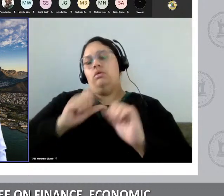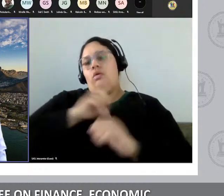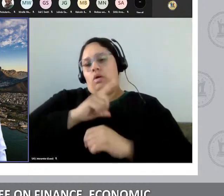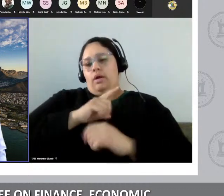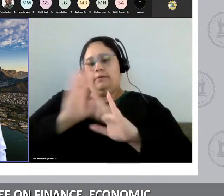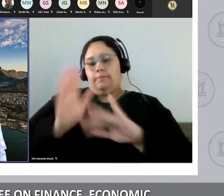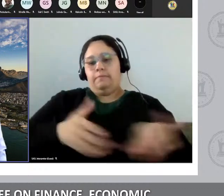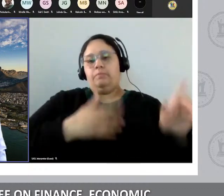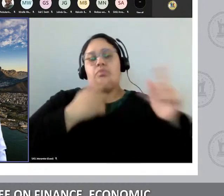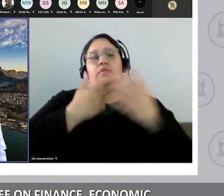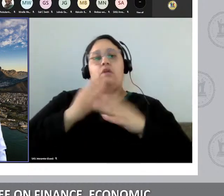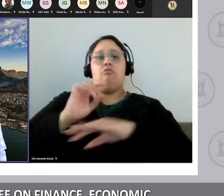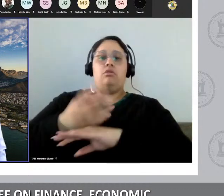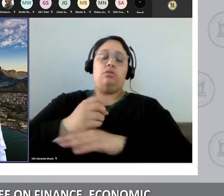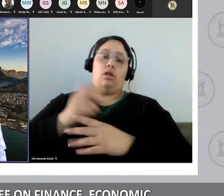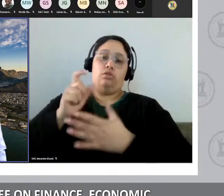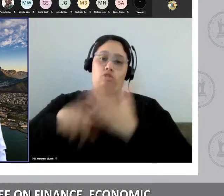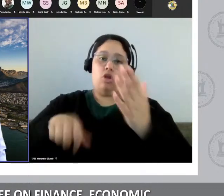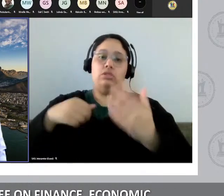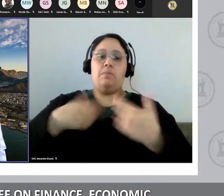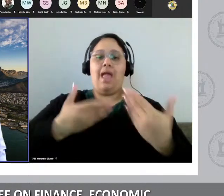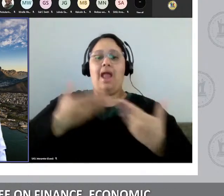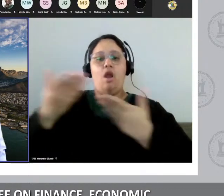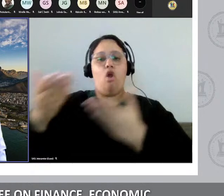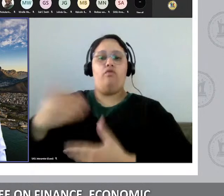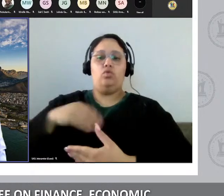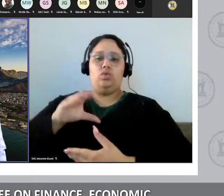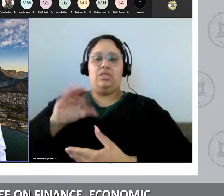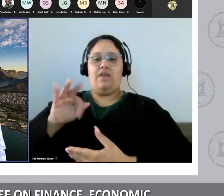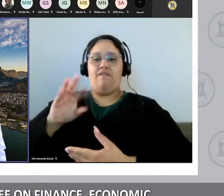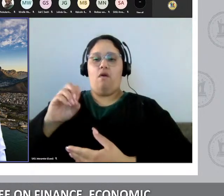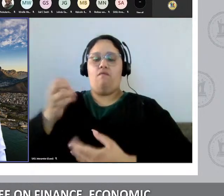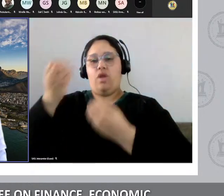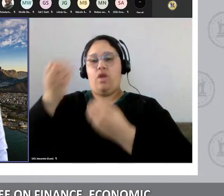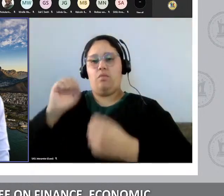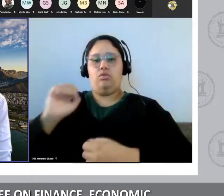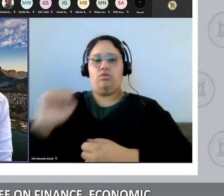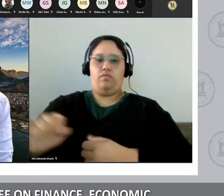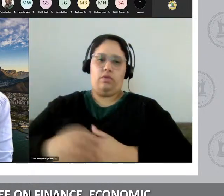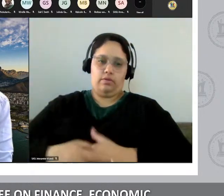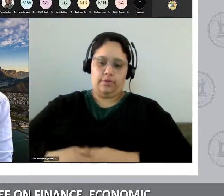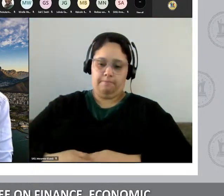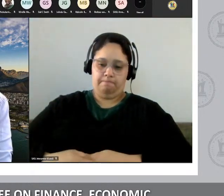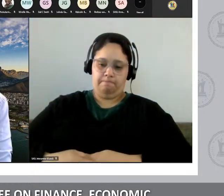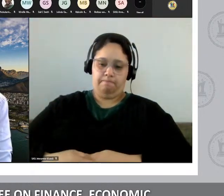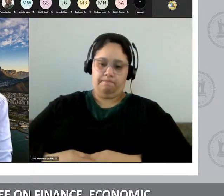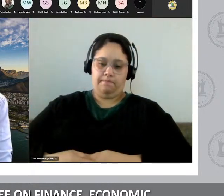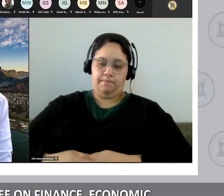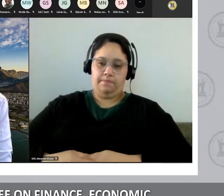the question of the consultant costs, I will hand over to the CFO for the data in that respect.